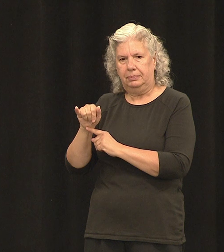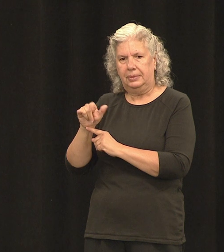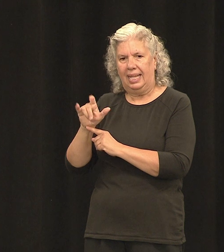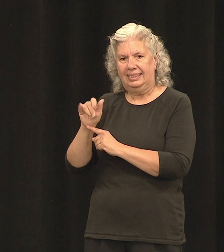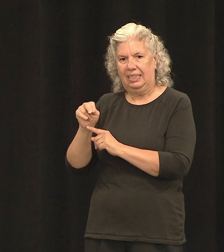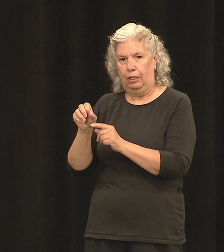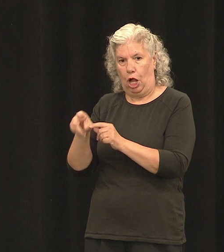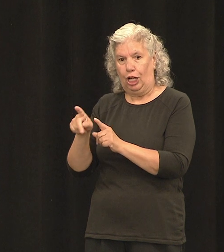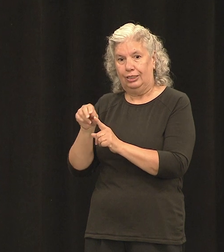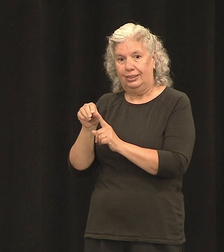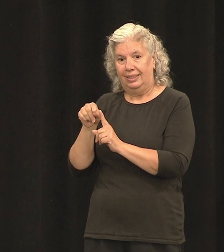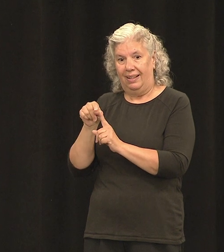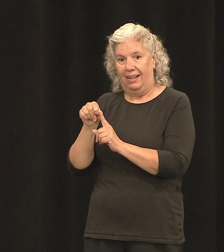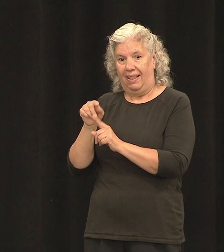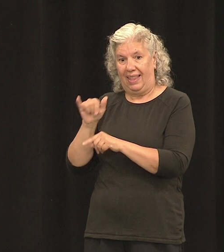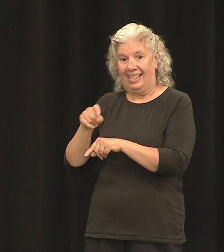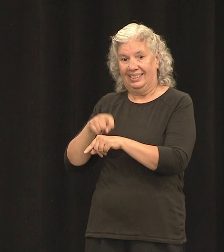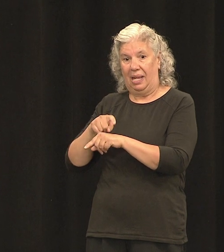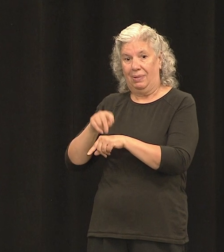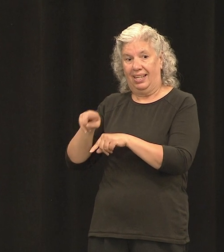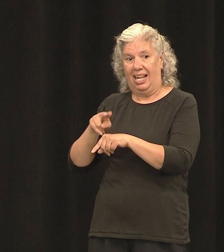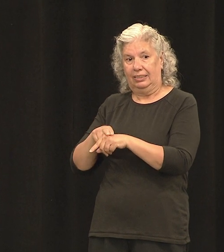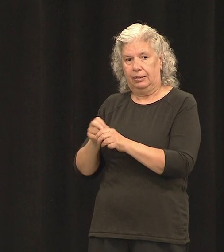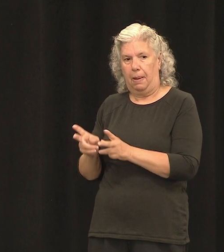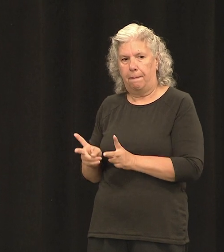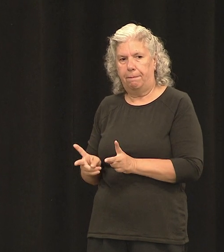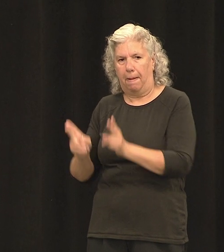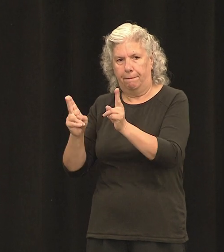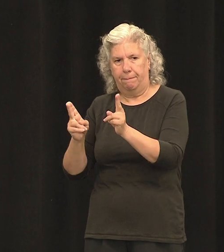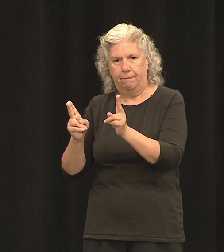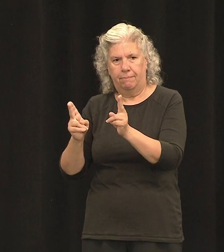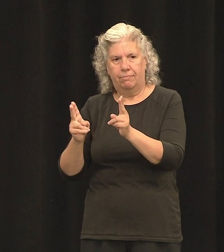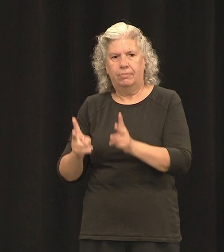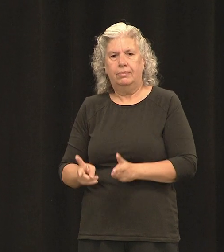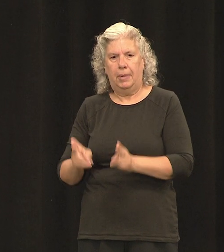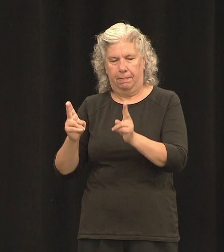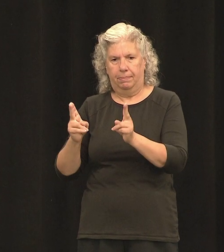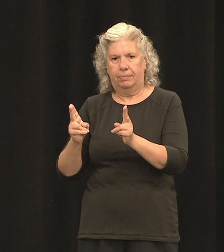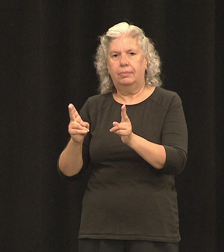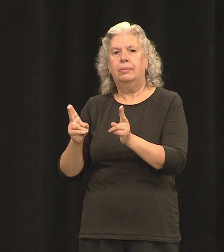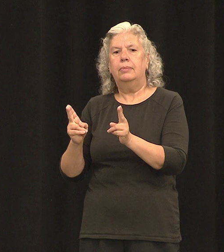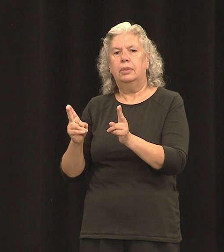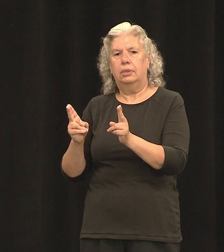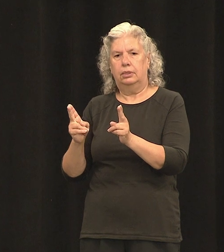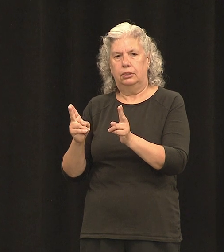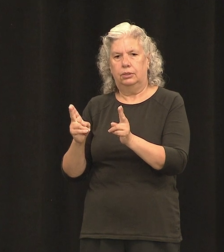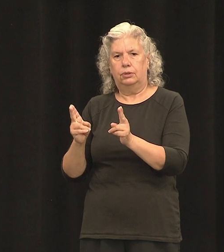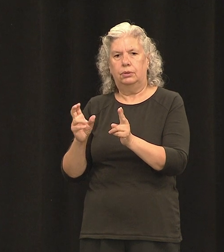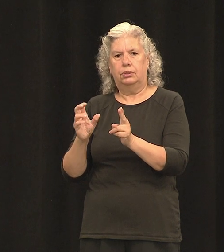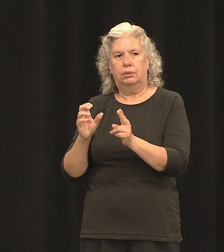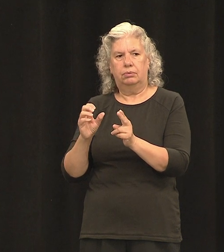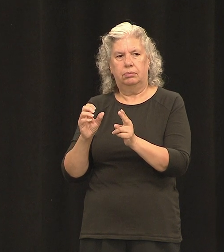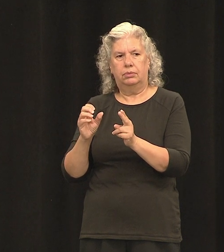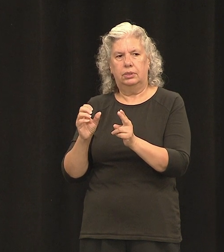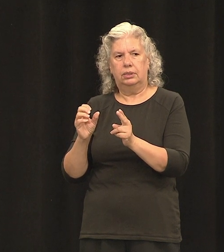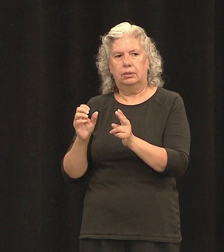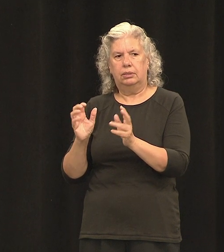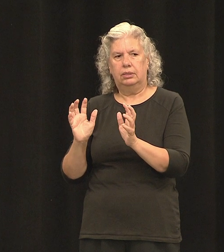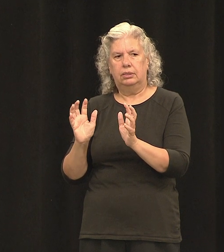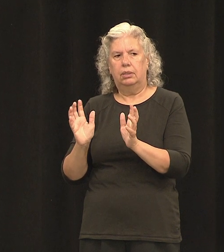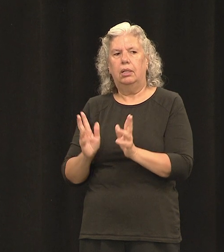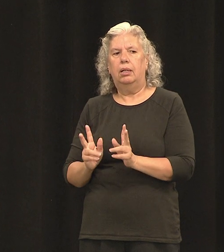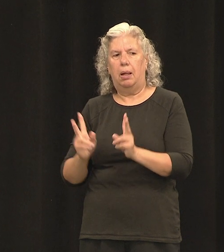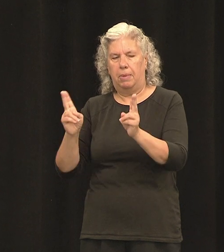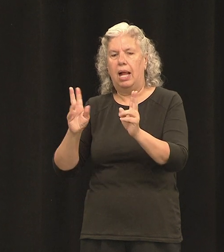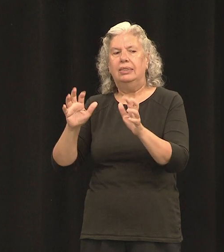in the natural way that the gene splices. This is a process that happens